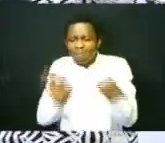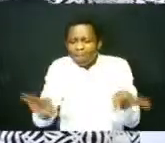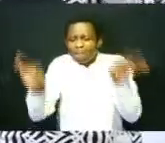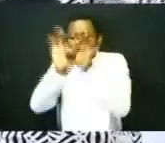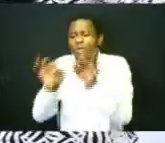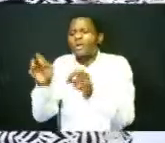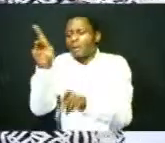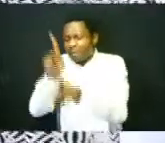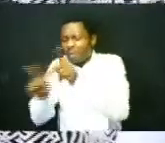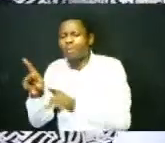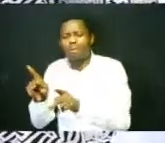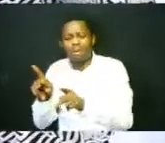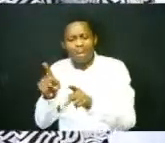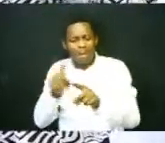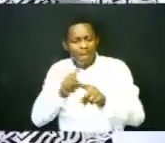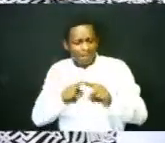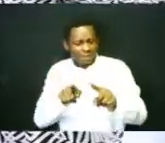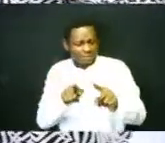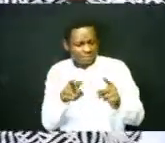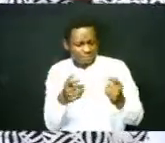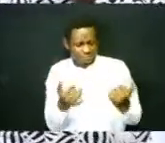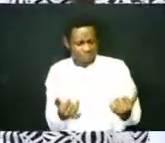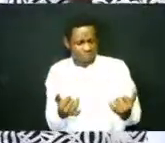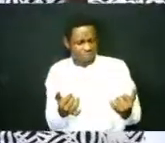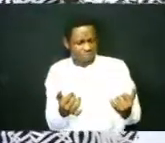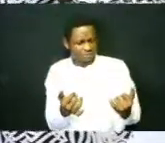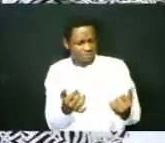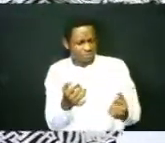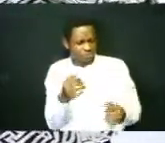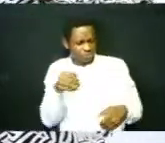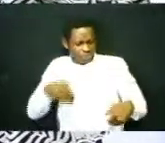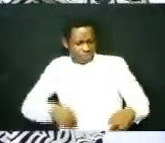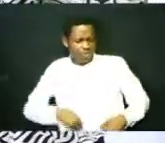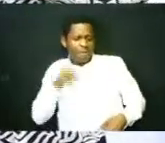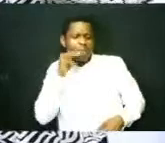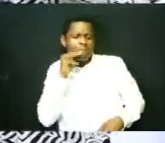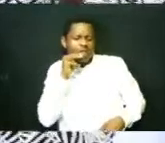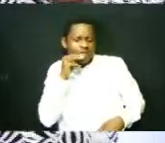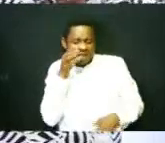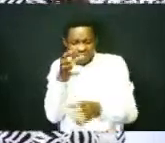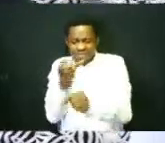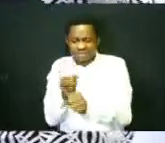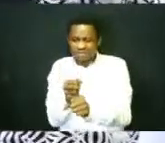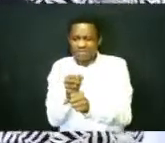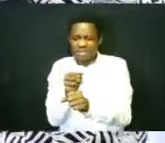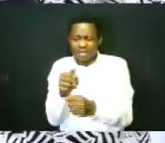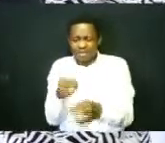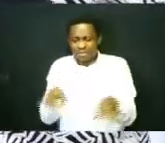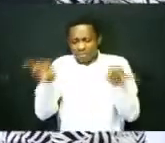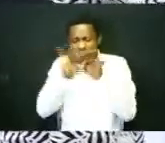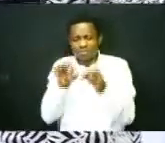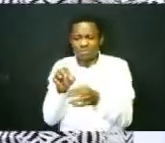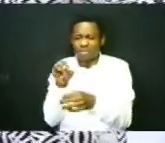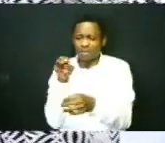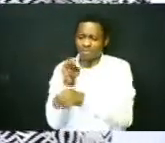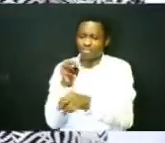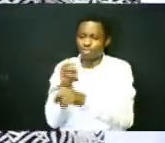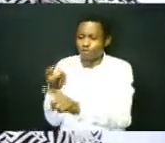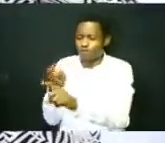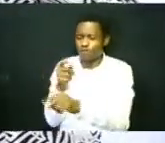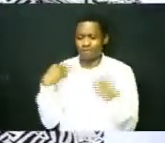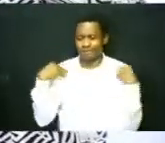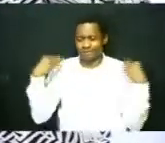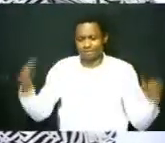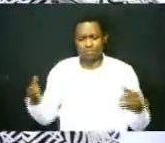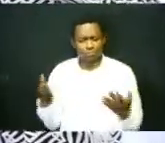biho kise. But this young lady received this message from the angel. Nanso ababa yi oje asempai efi obo for Gabriel.